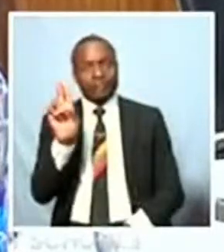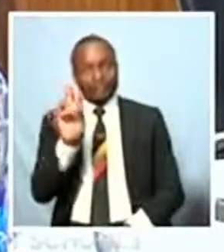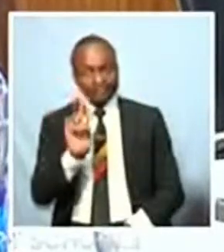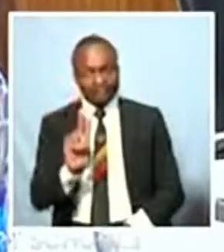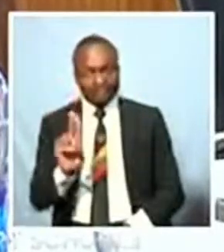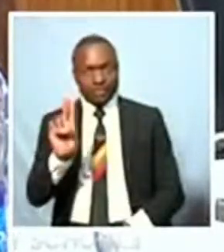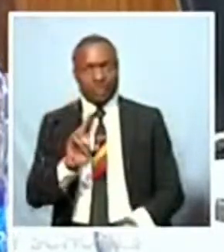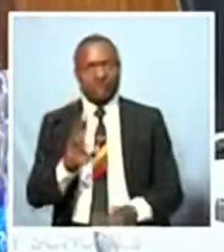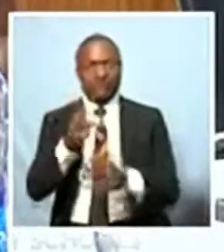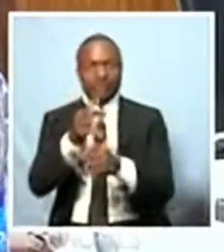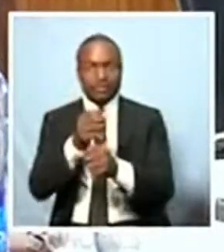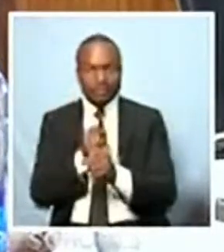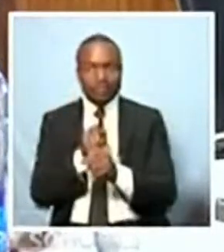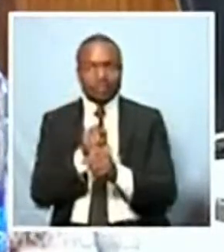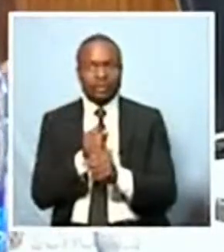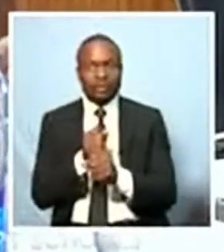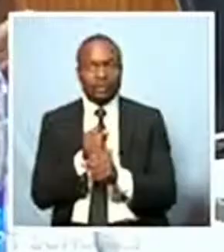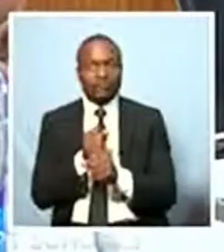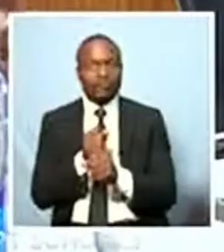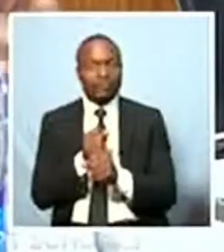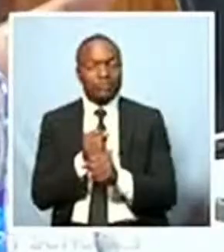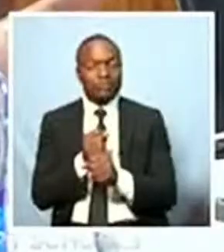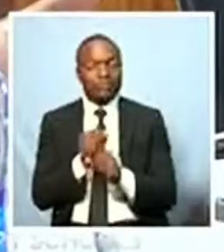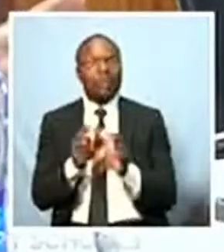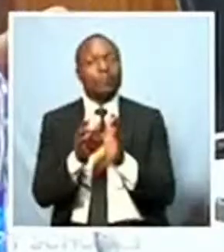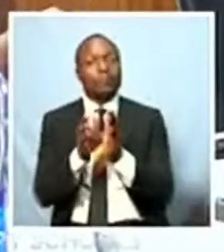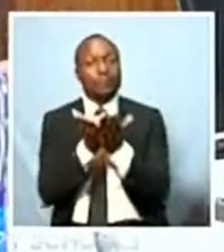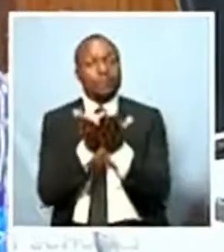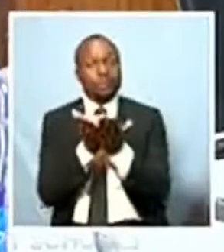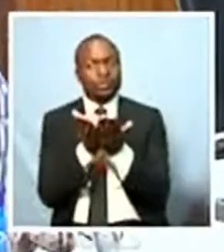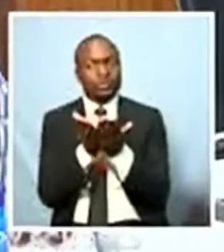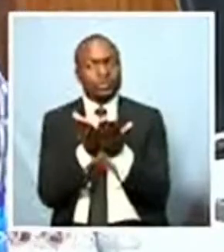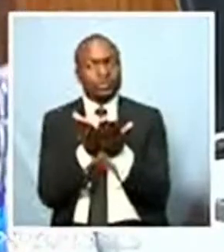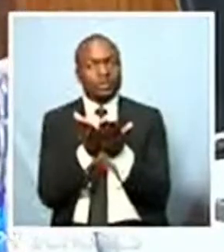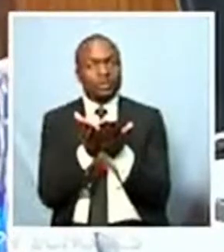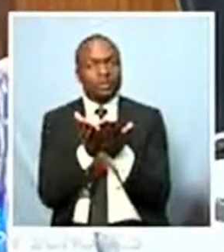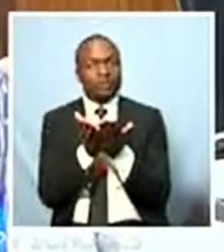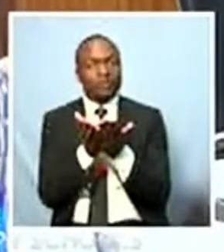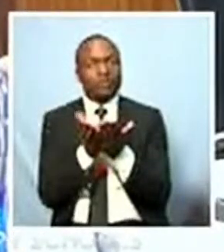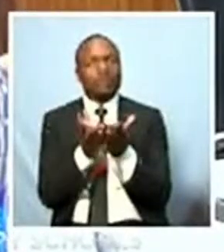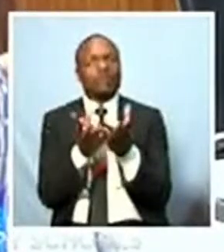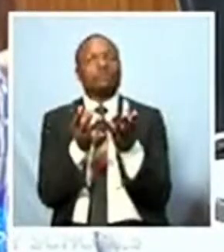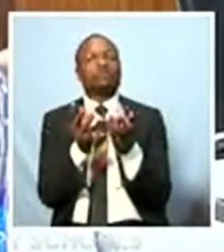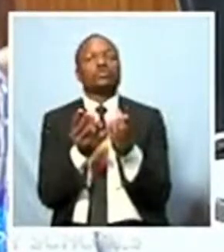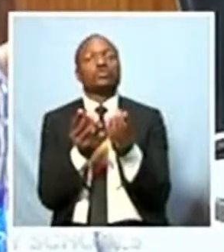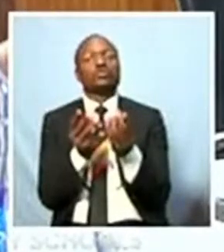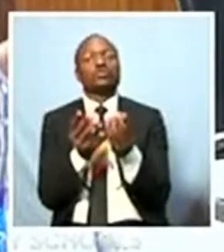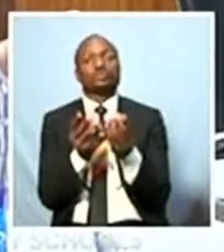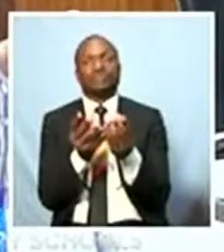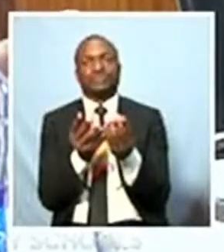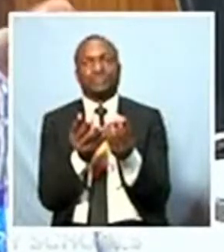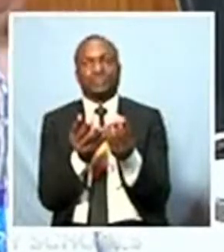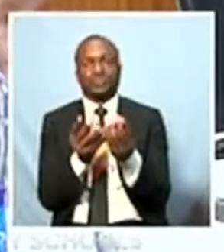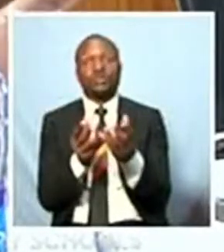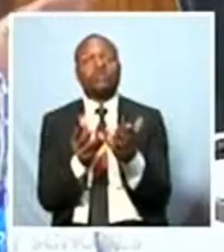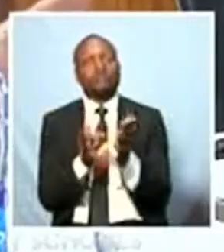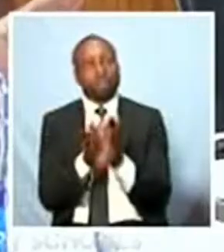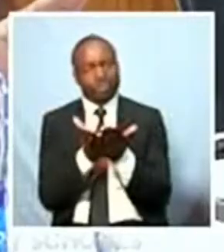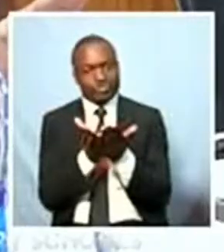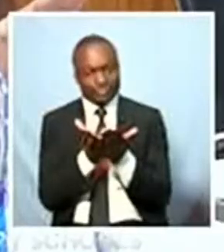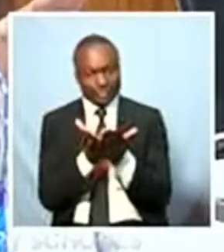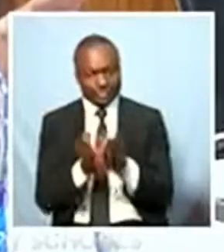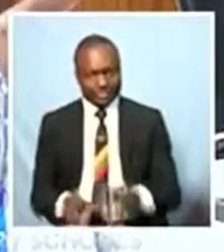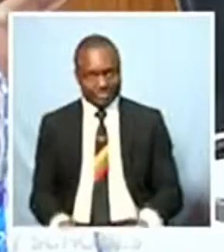receive books via soft copy. Yes, so based on